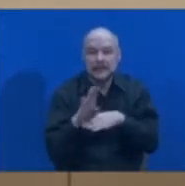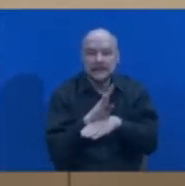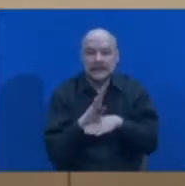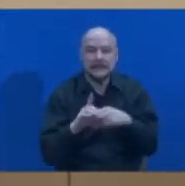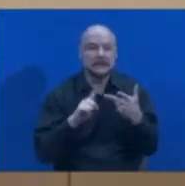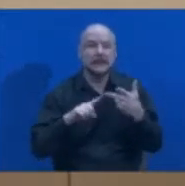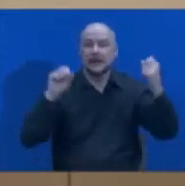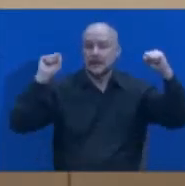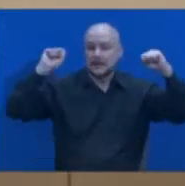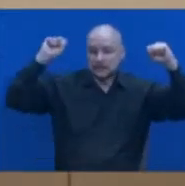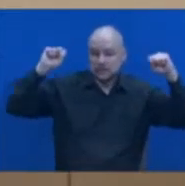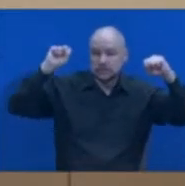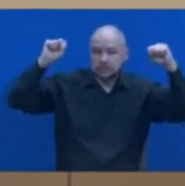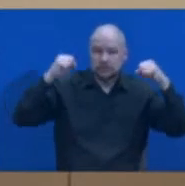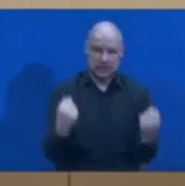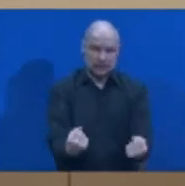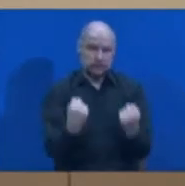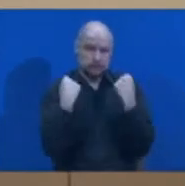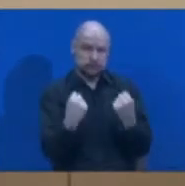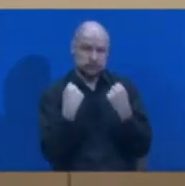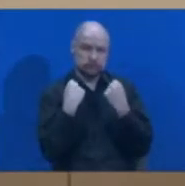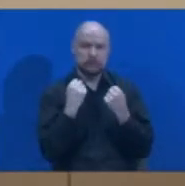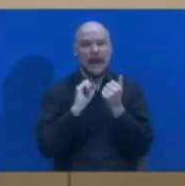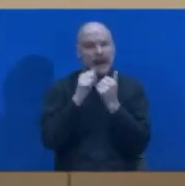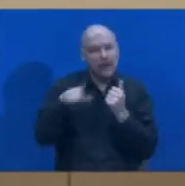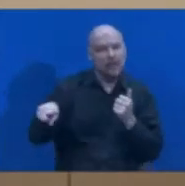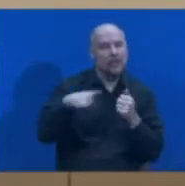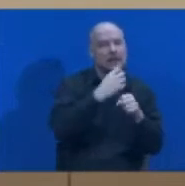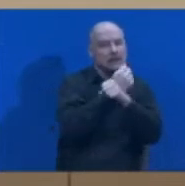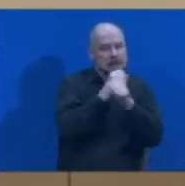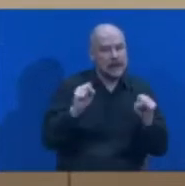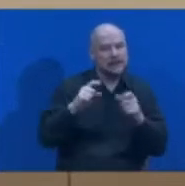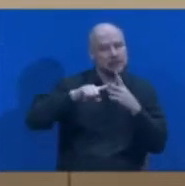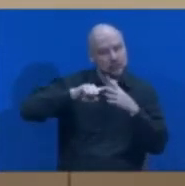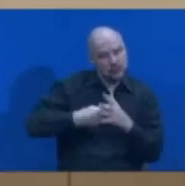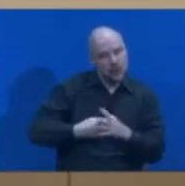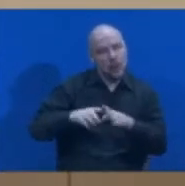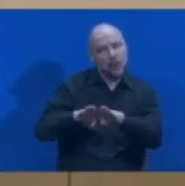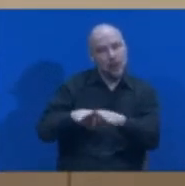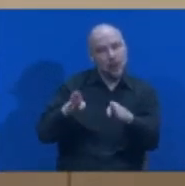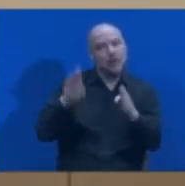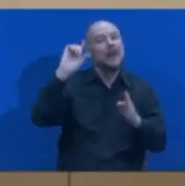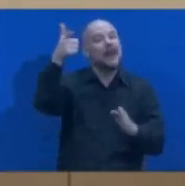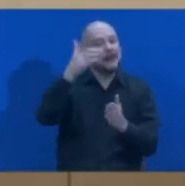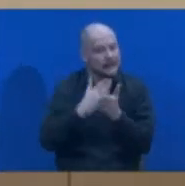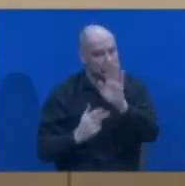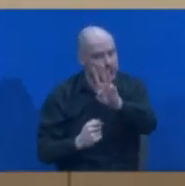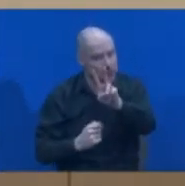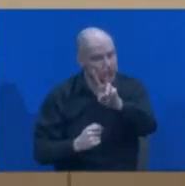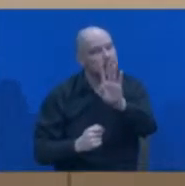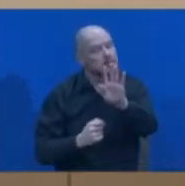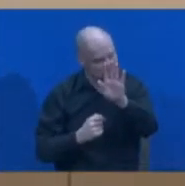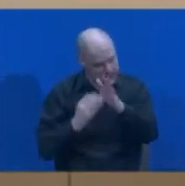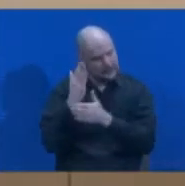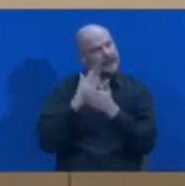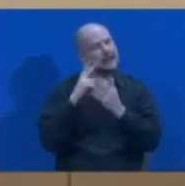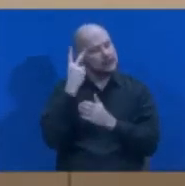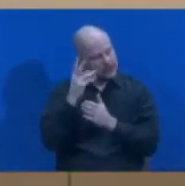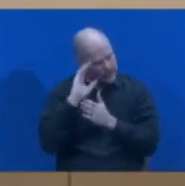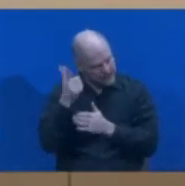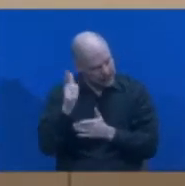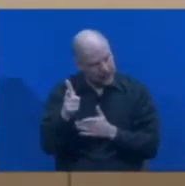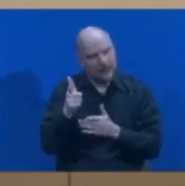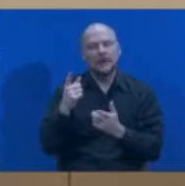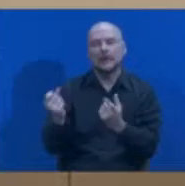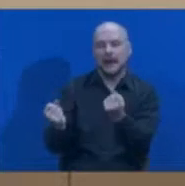different sectors and push that out. And we use the business roundtable to give us guidance and also to ask us questions about things that they're wondering